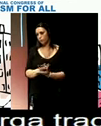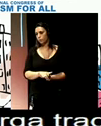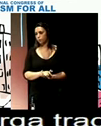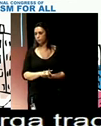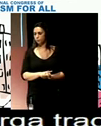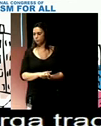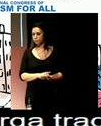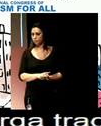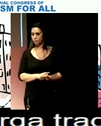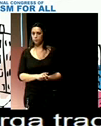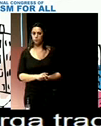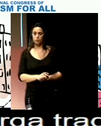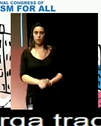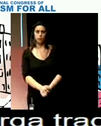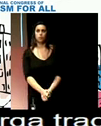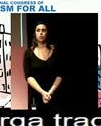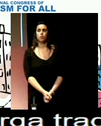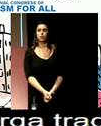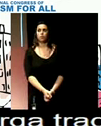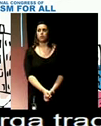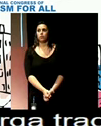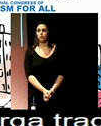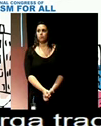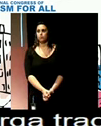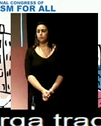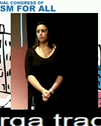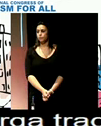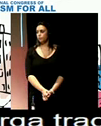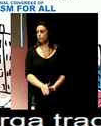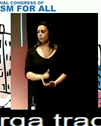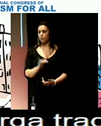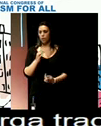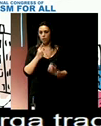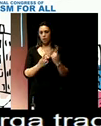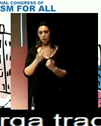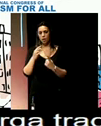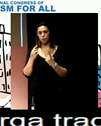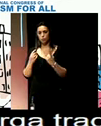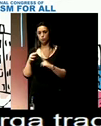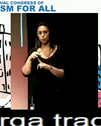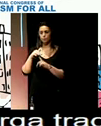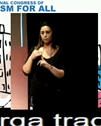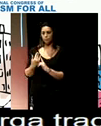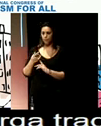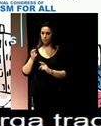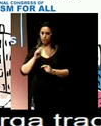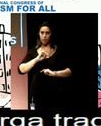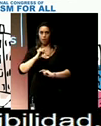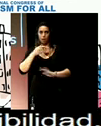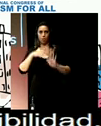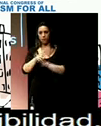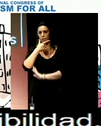are some facilitating factors, such as ARCIL. ARCIL is